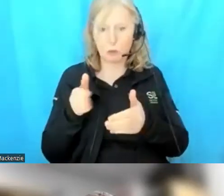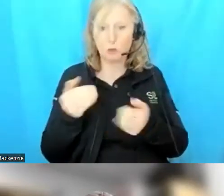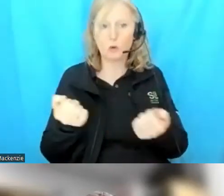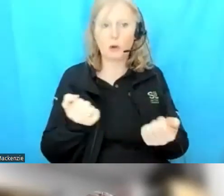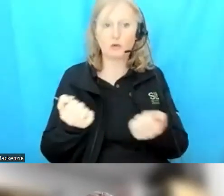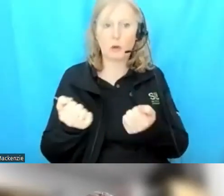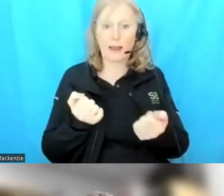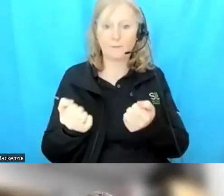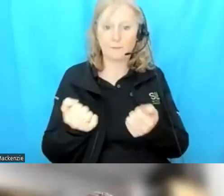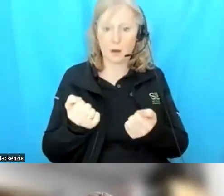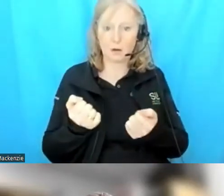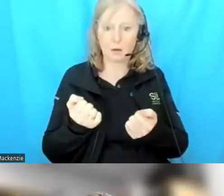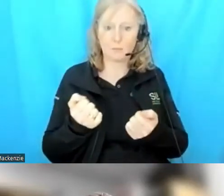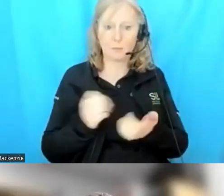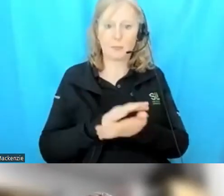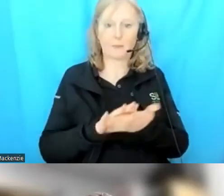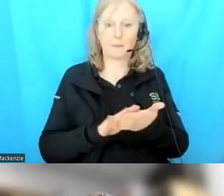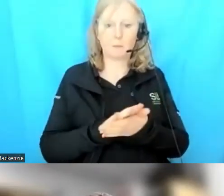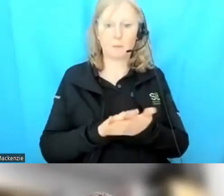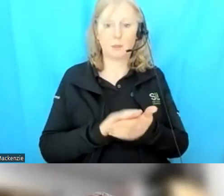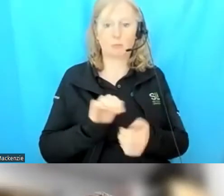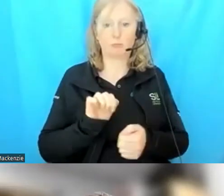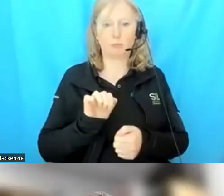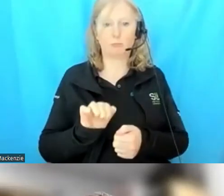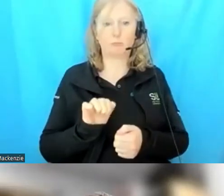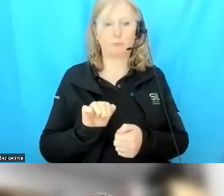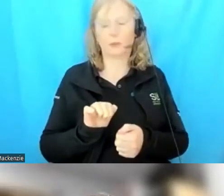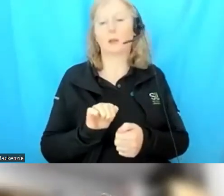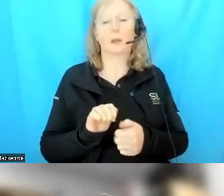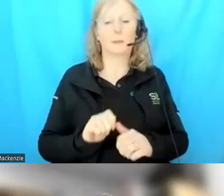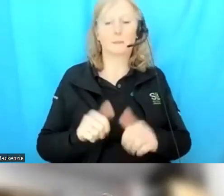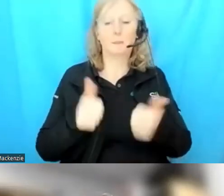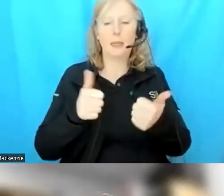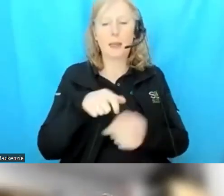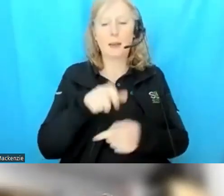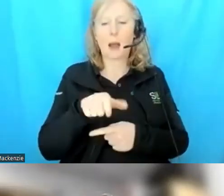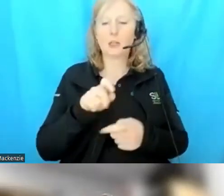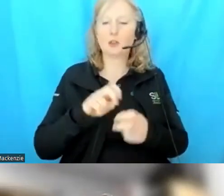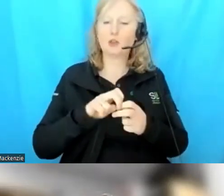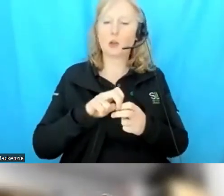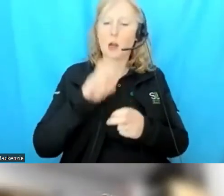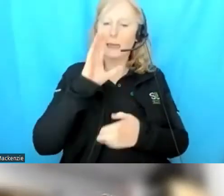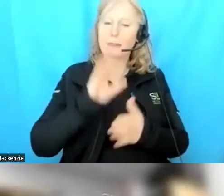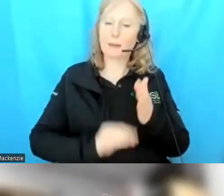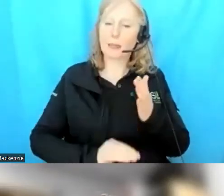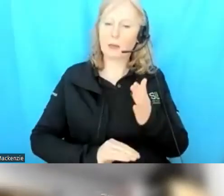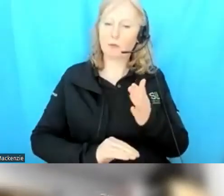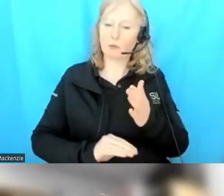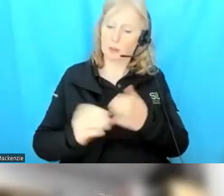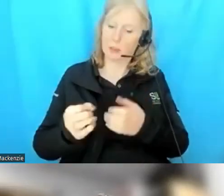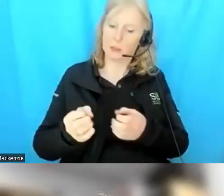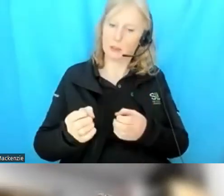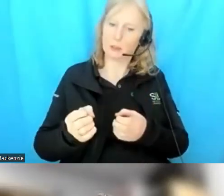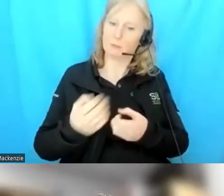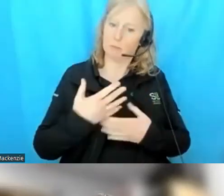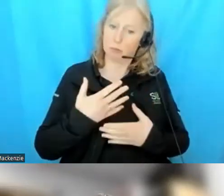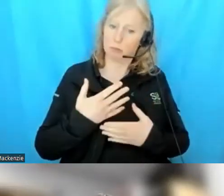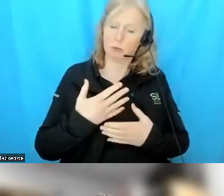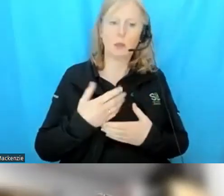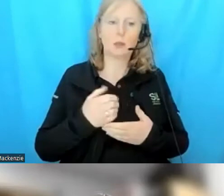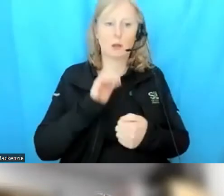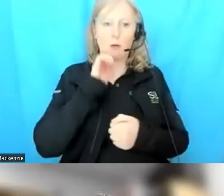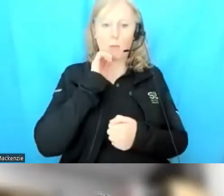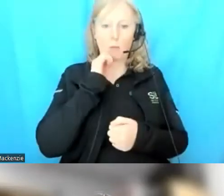might be that they have given an example of a great passenger experience, and that is then shared through